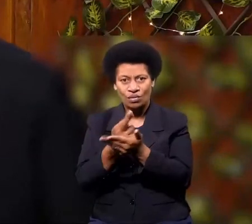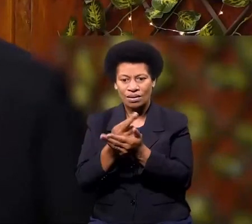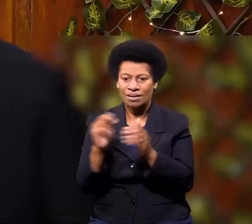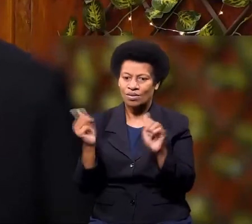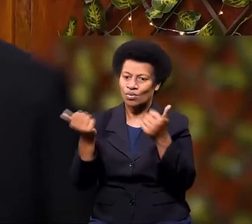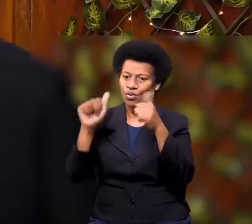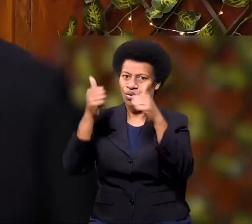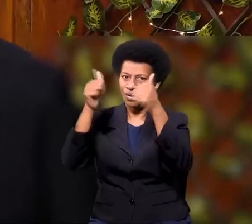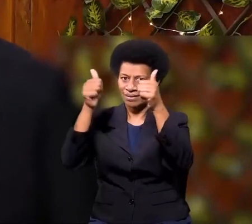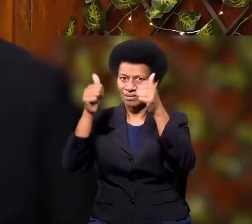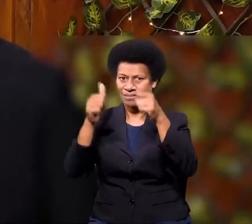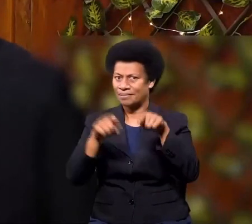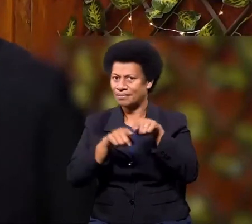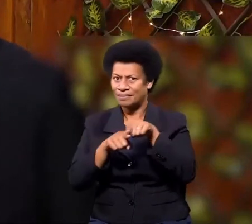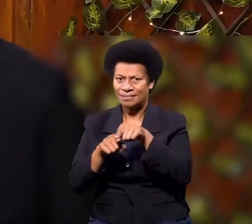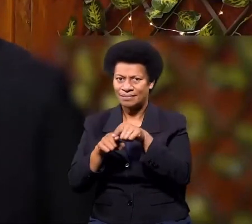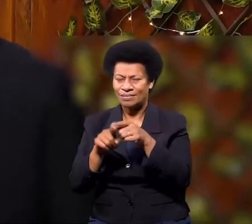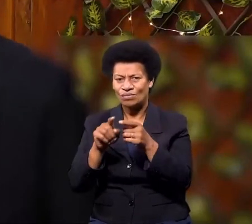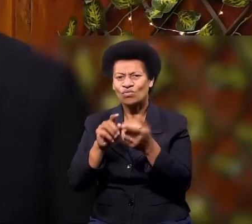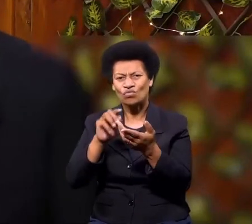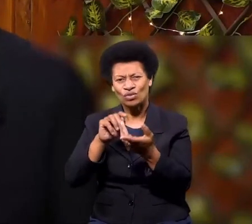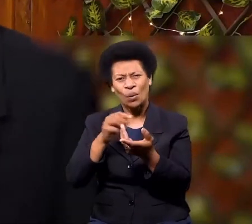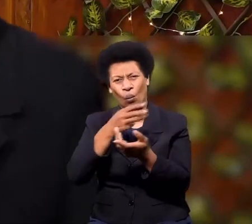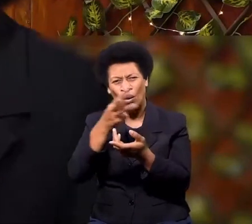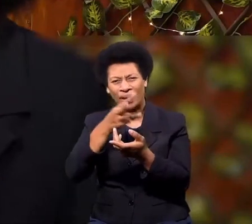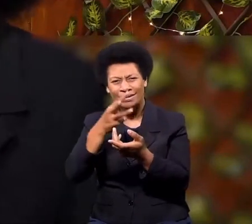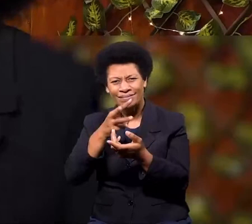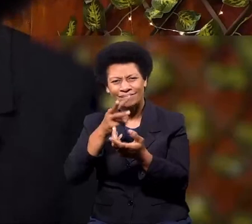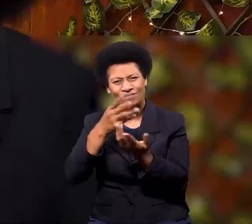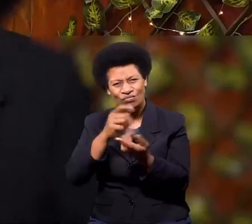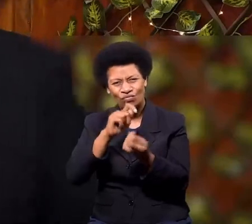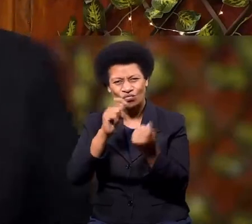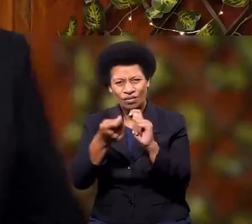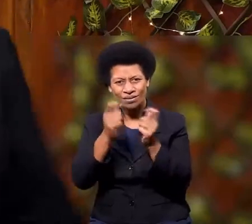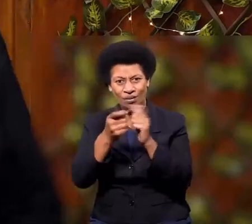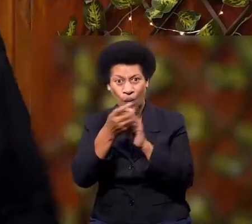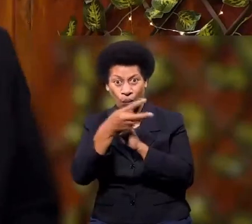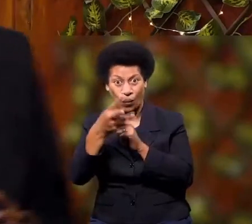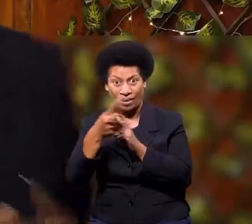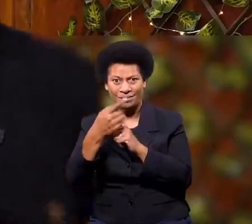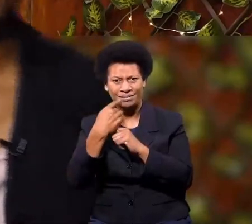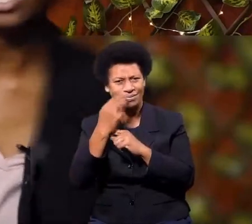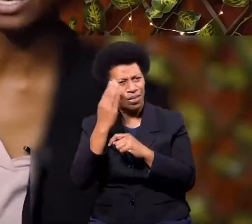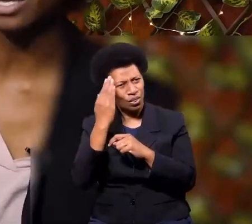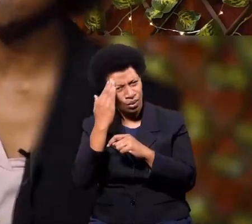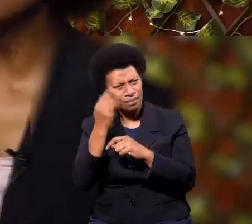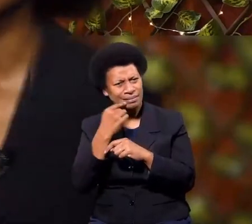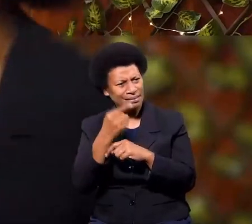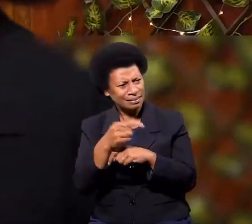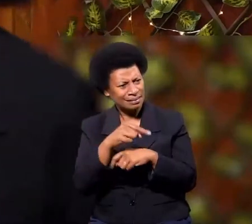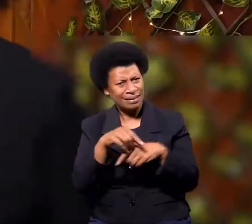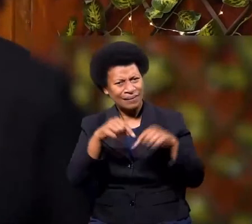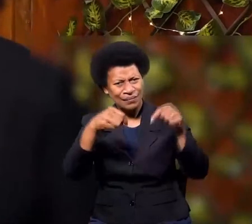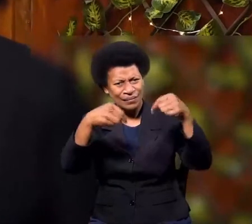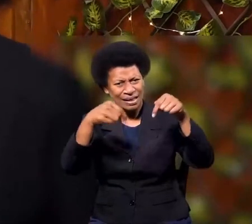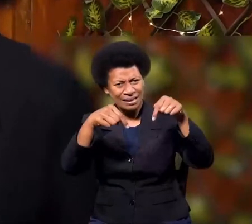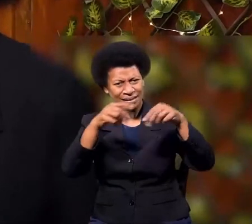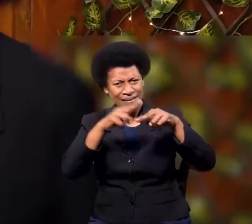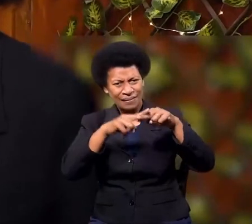and they're often used interchangeably in the Bible. But sometimes we get a bit confused about fearing and being